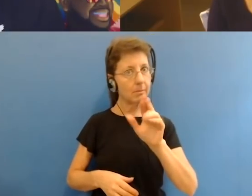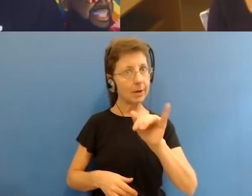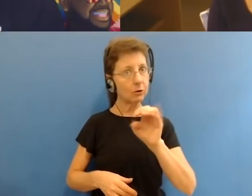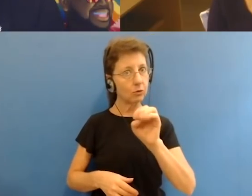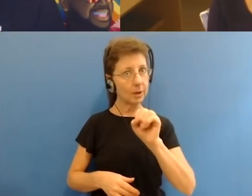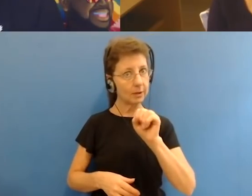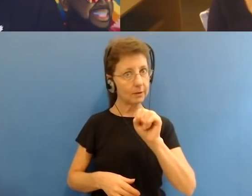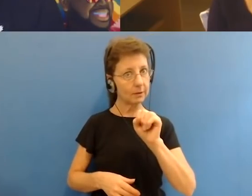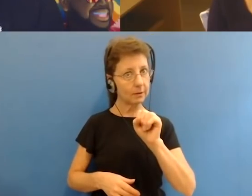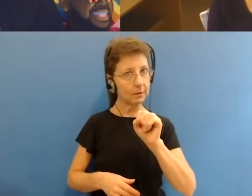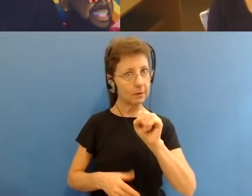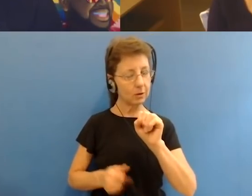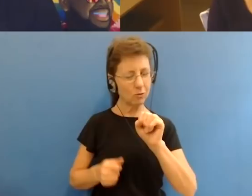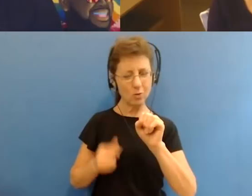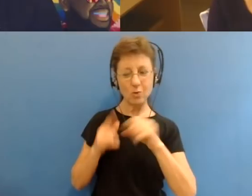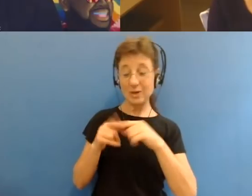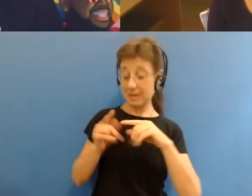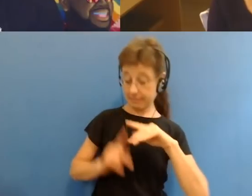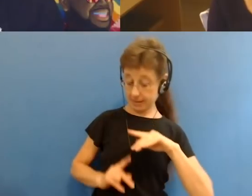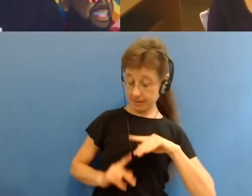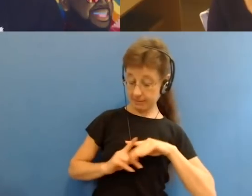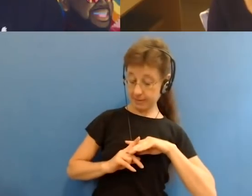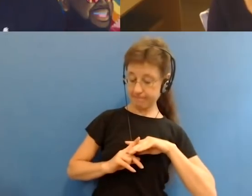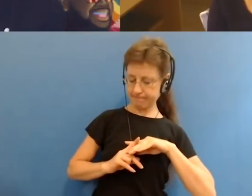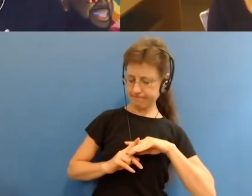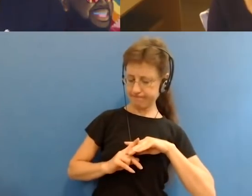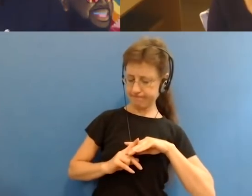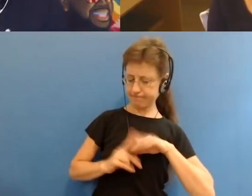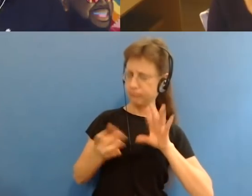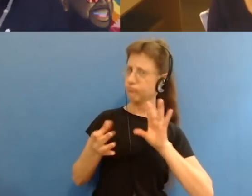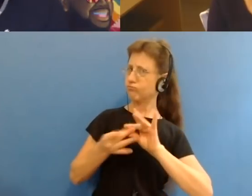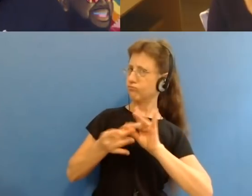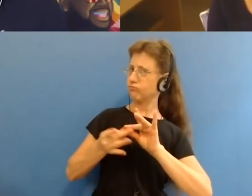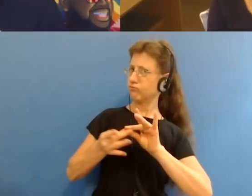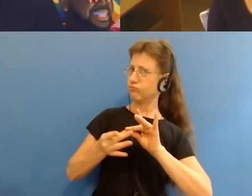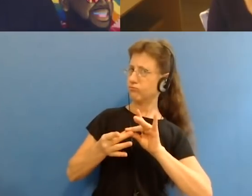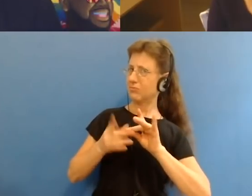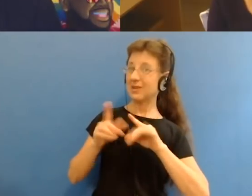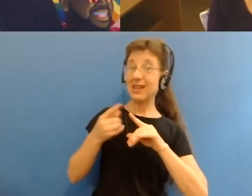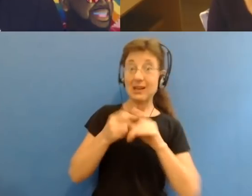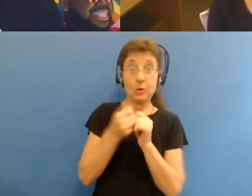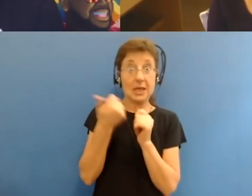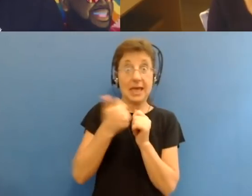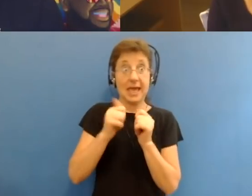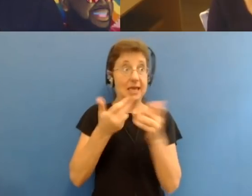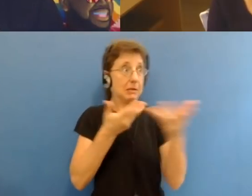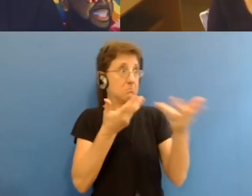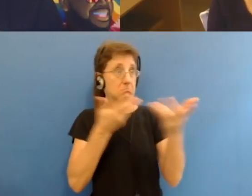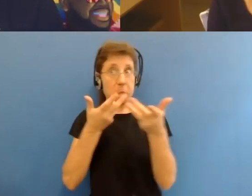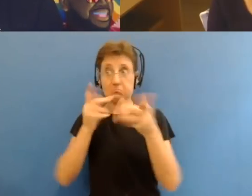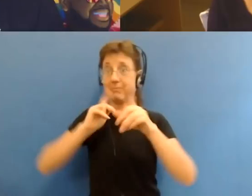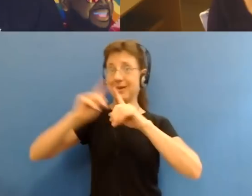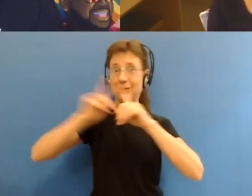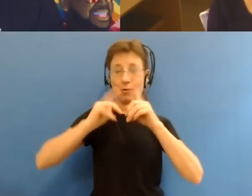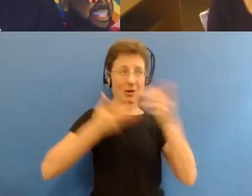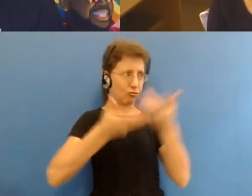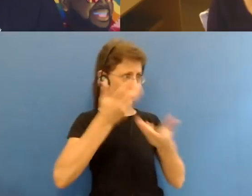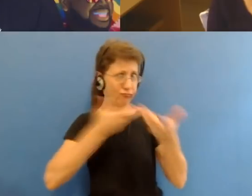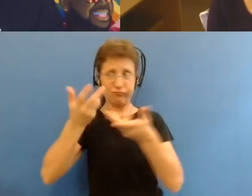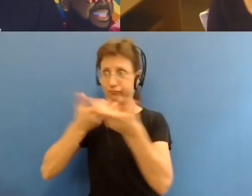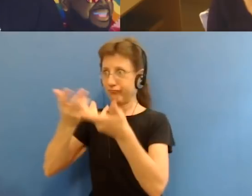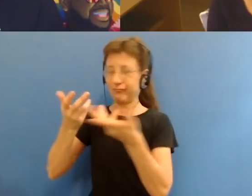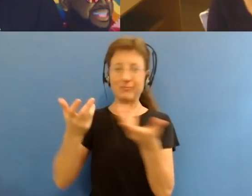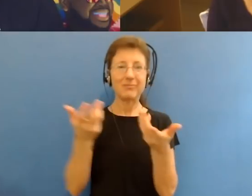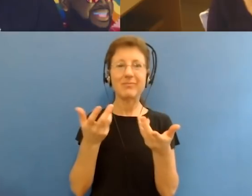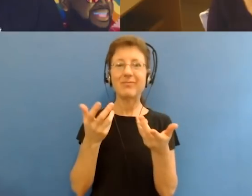up for us, you know, what's coming up in any interaction with anyone, right? That's, you know, just to say, oh,